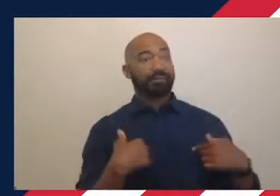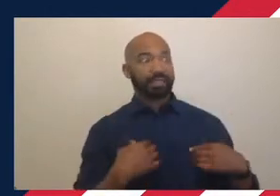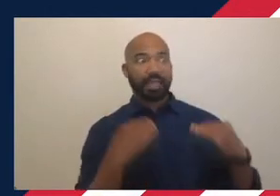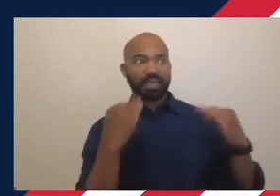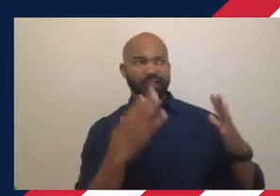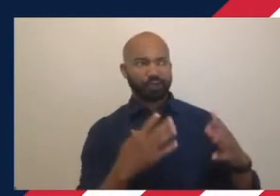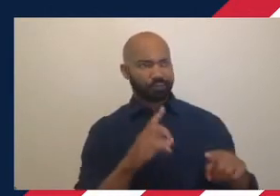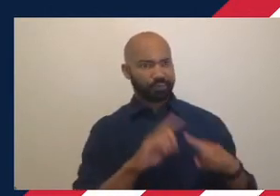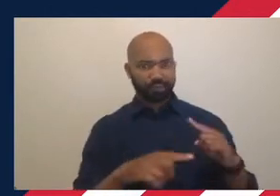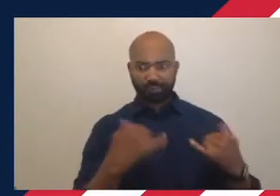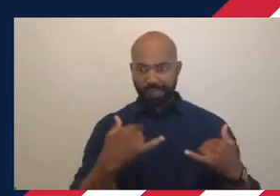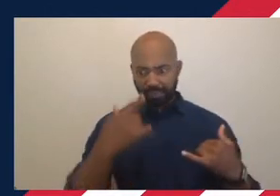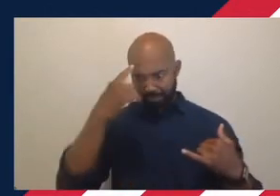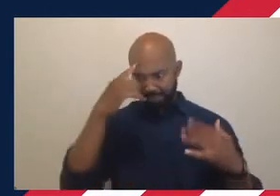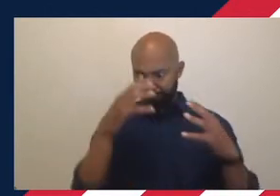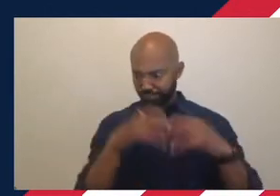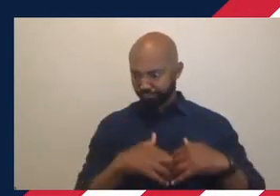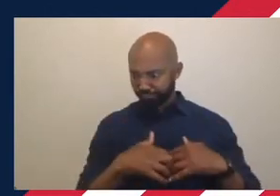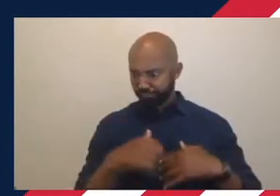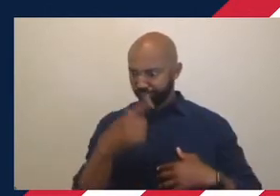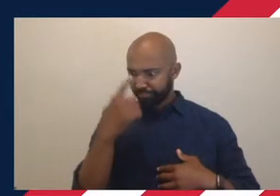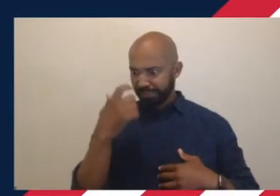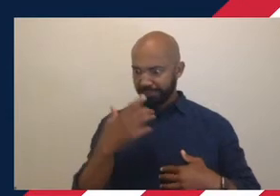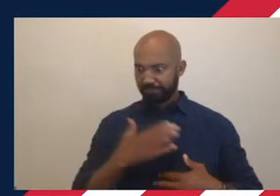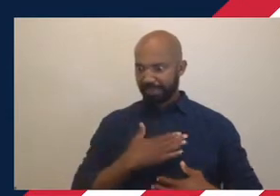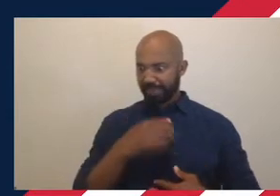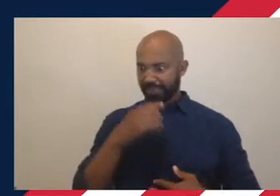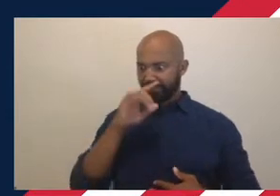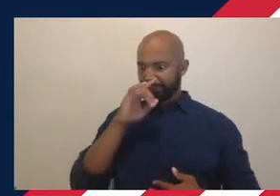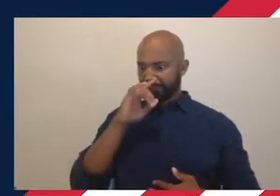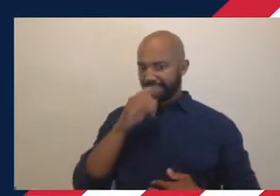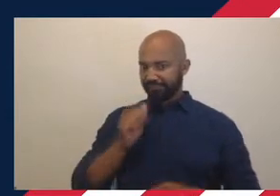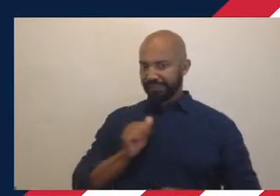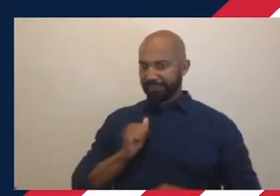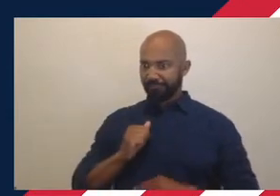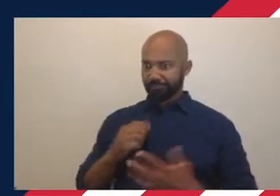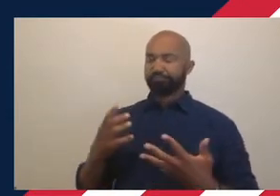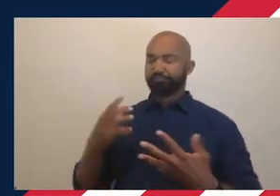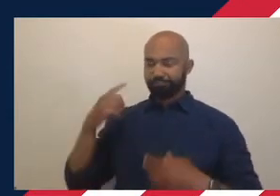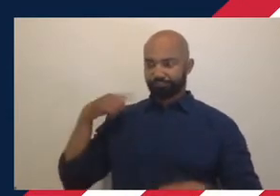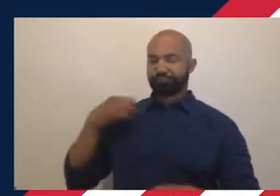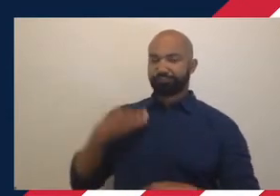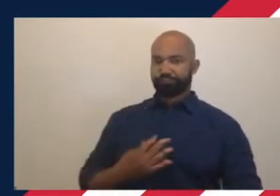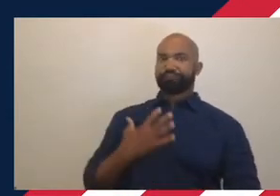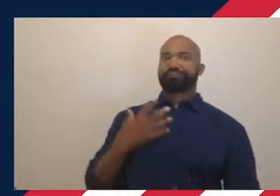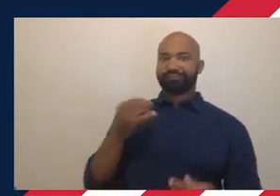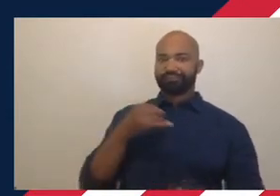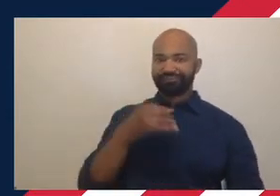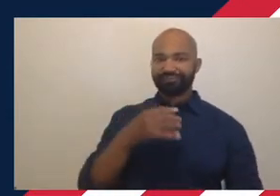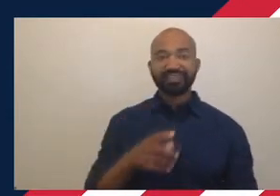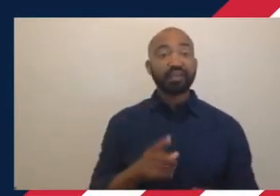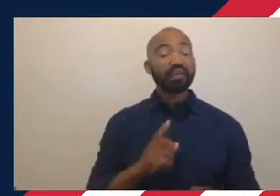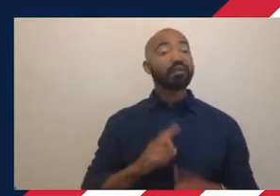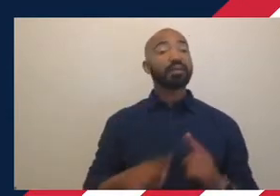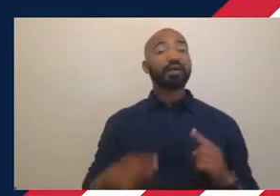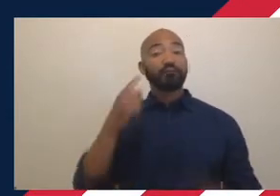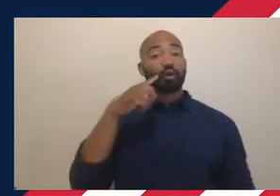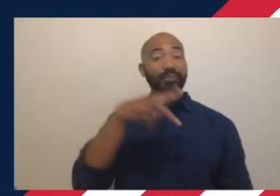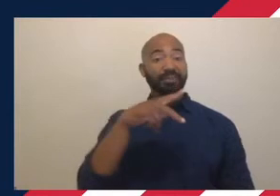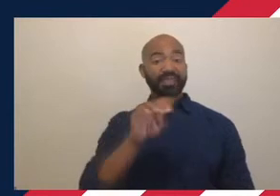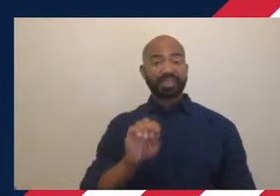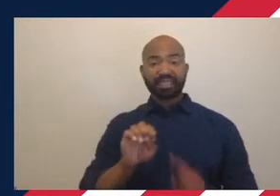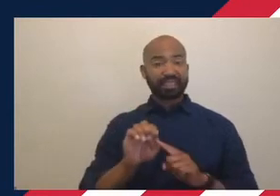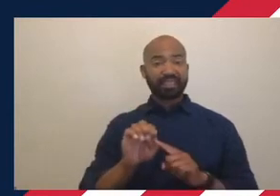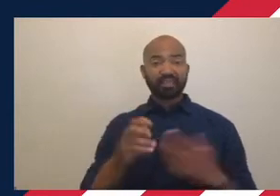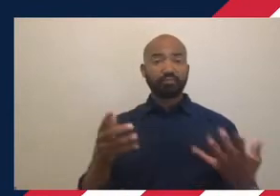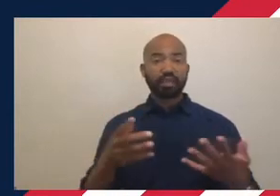my brain is fleeting with my own personal kids. So PPE, simple things, just a thermometer, being able to